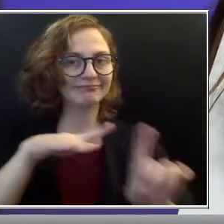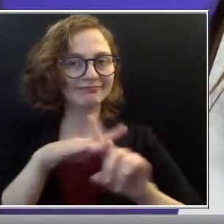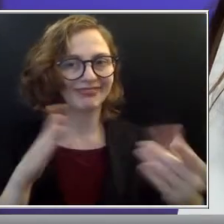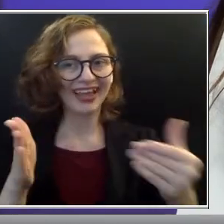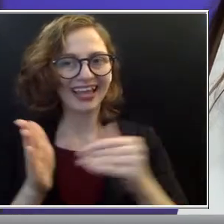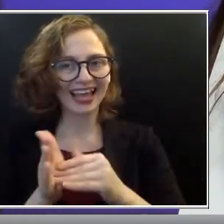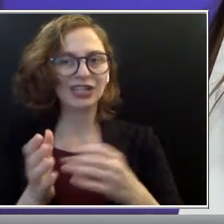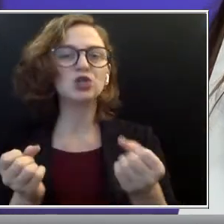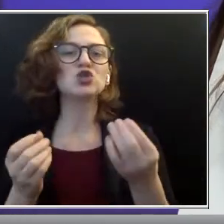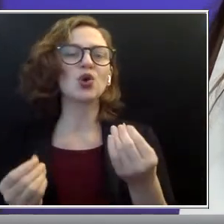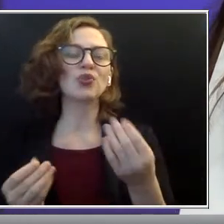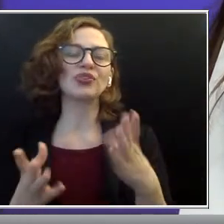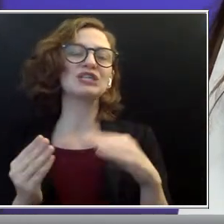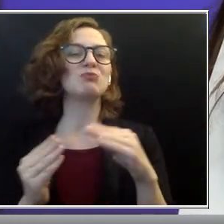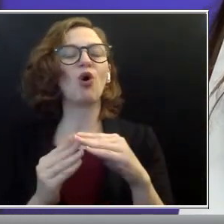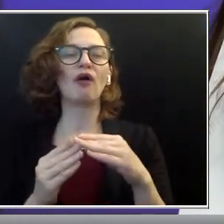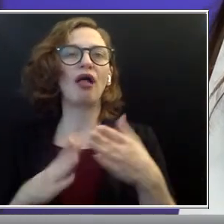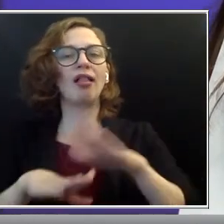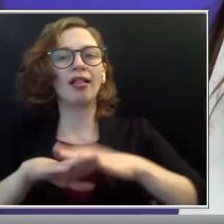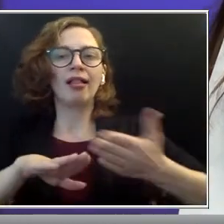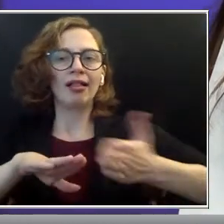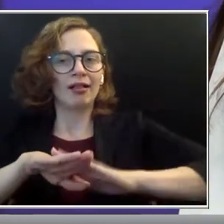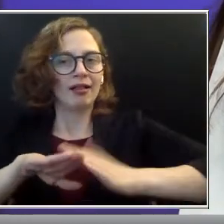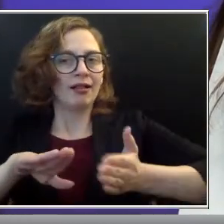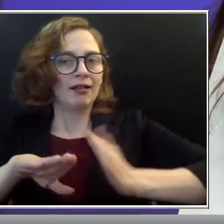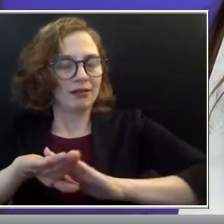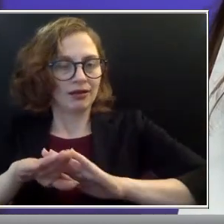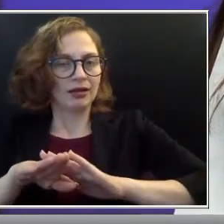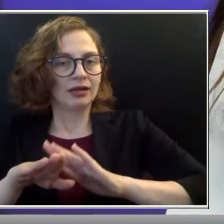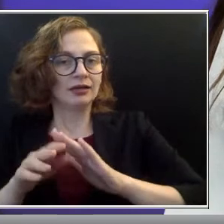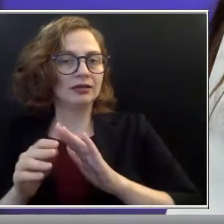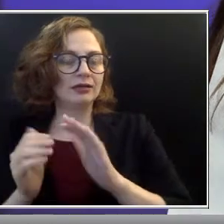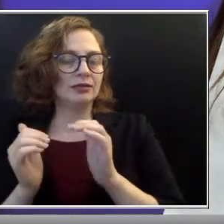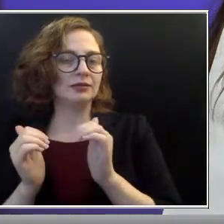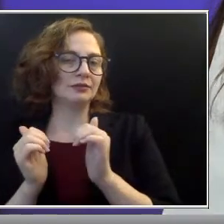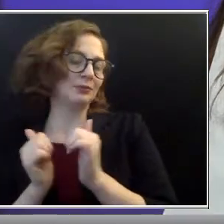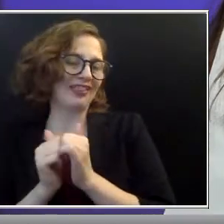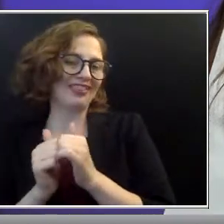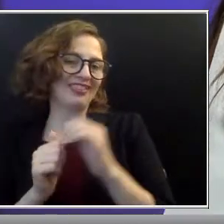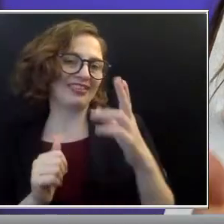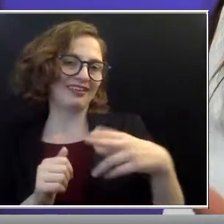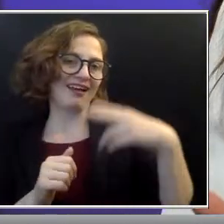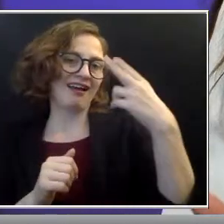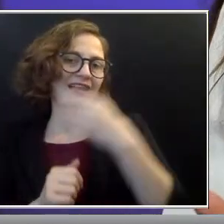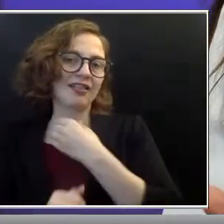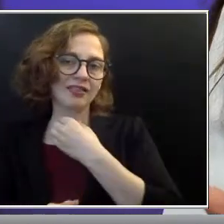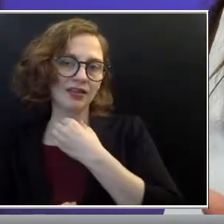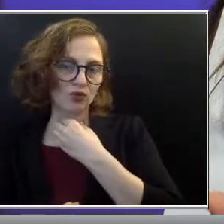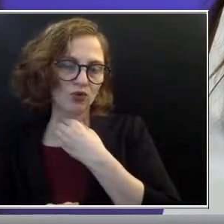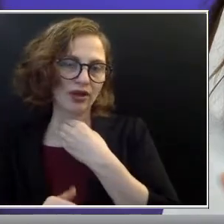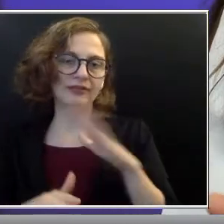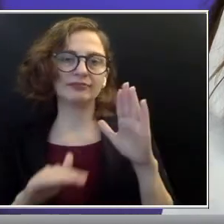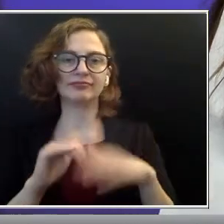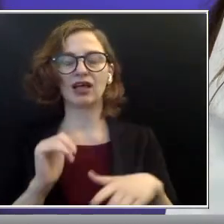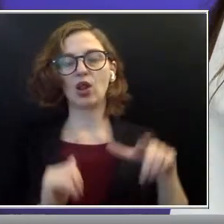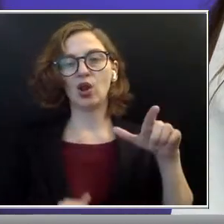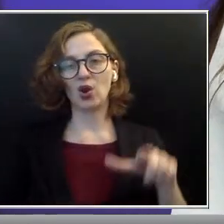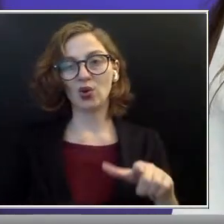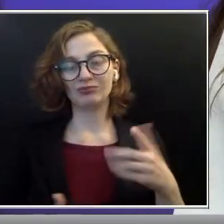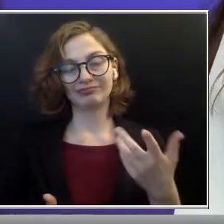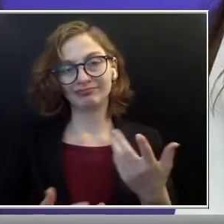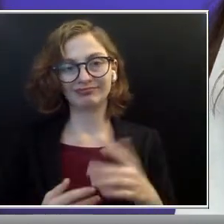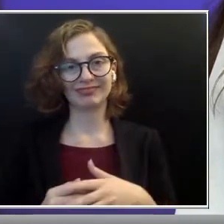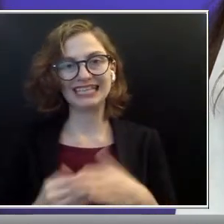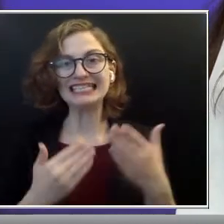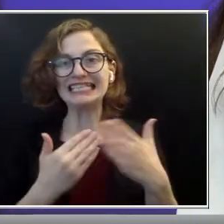bit more back and forth when we're using antithyroid medicines indefinitely, as opposed to when we just kill off the thyroid gland and render